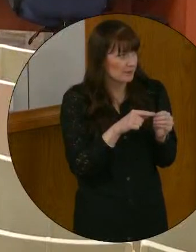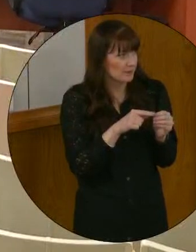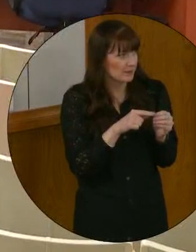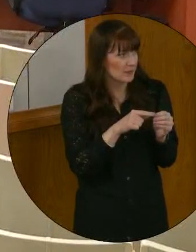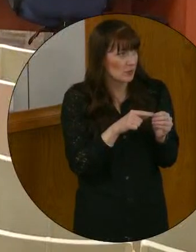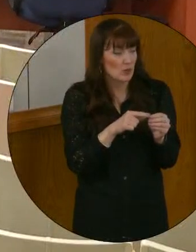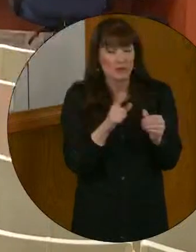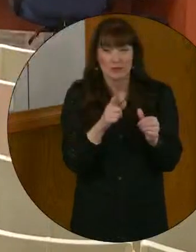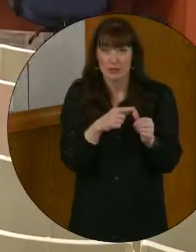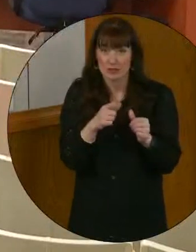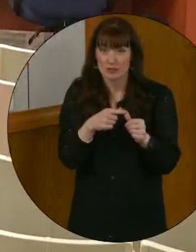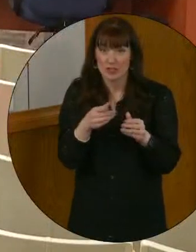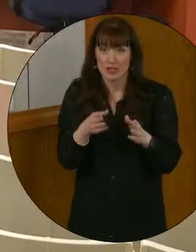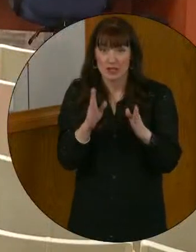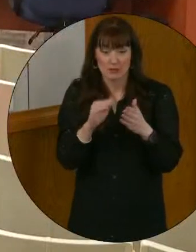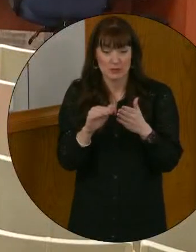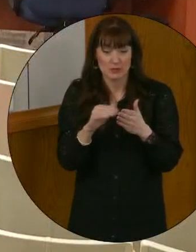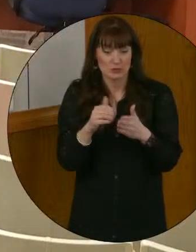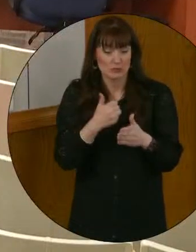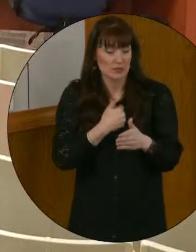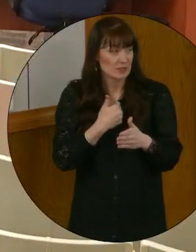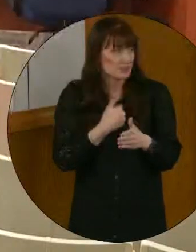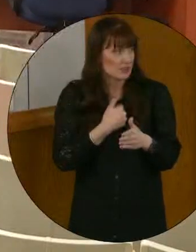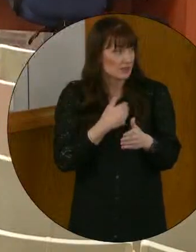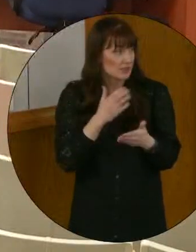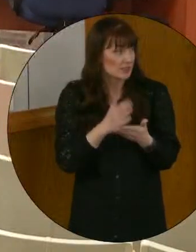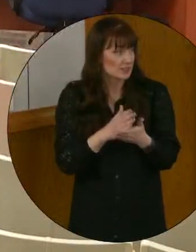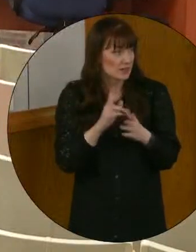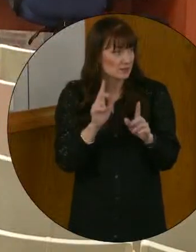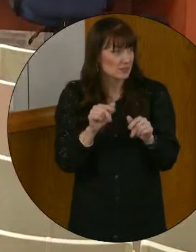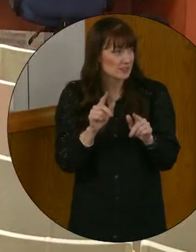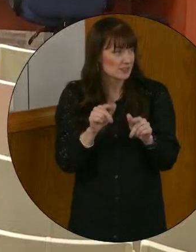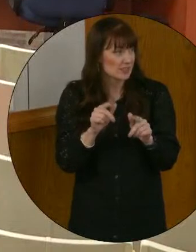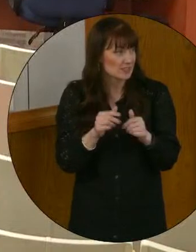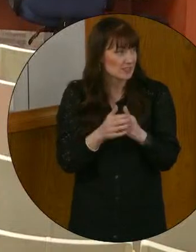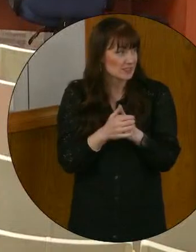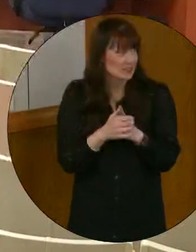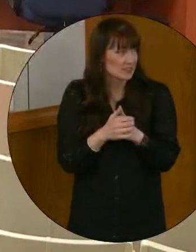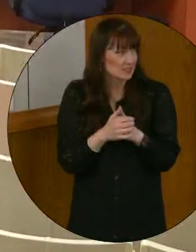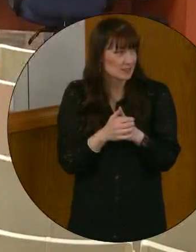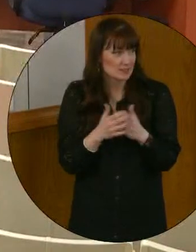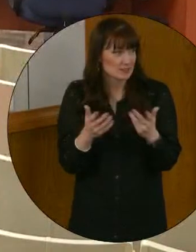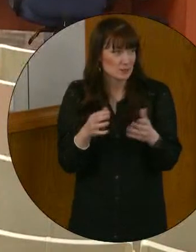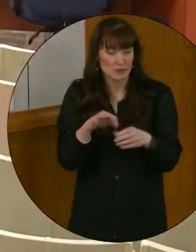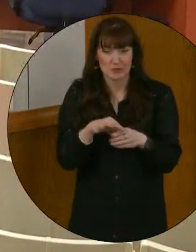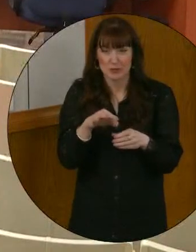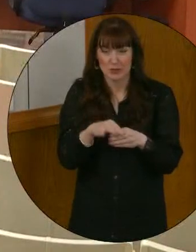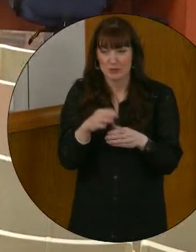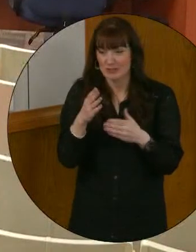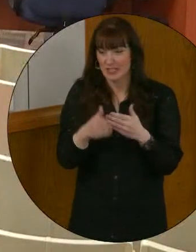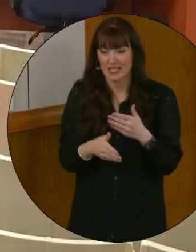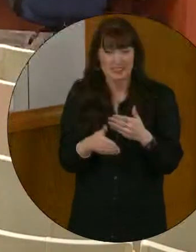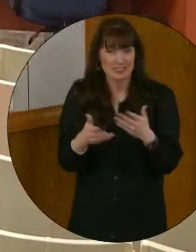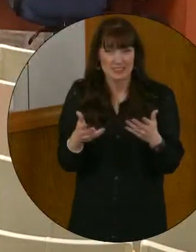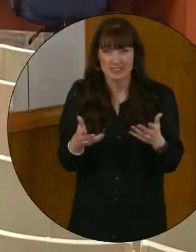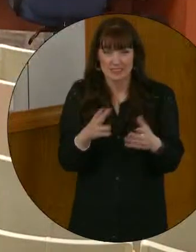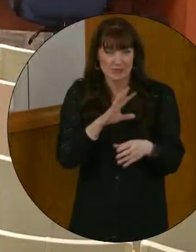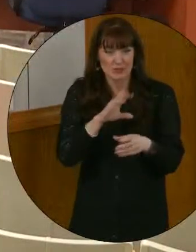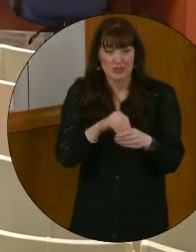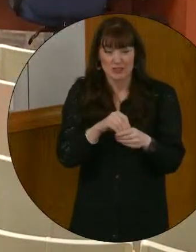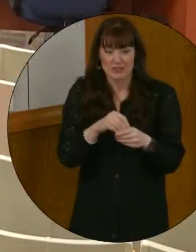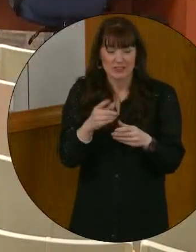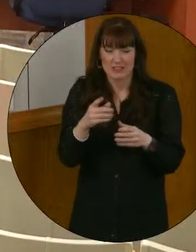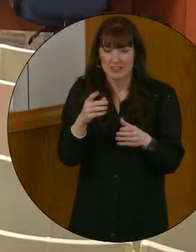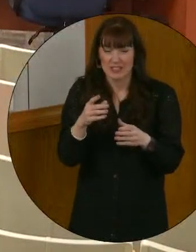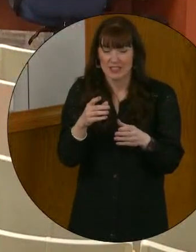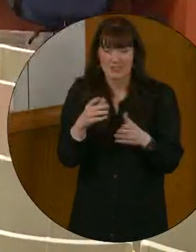just allowed me to excuse myself, and I stopped attending because after we voted to disband, and then they voted to undo